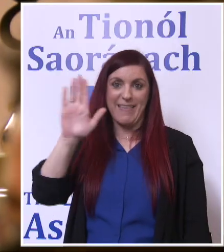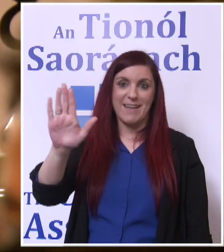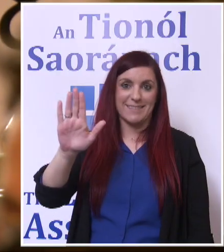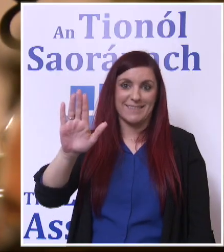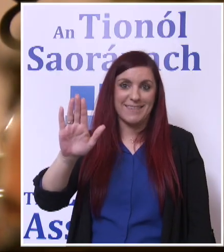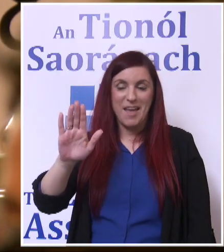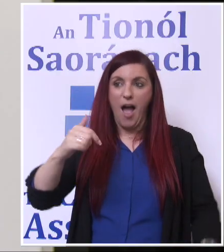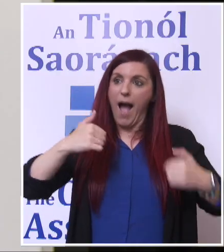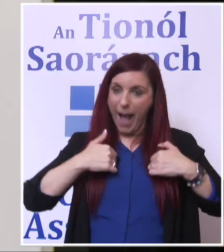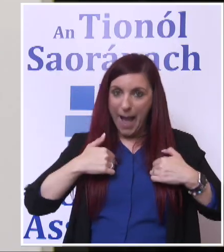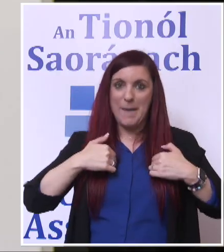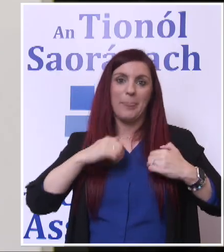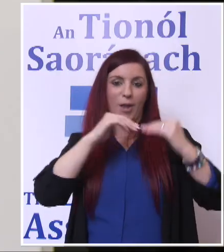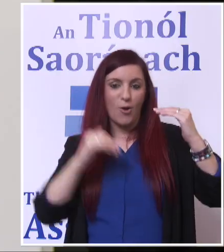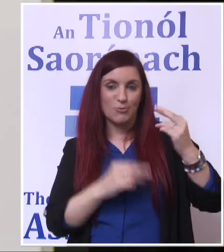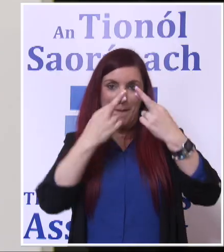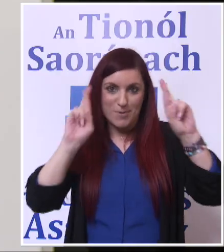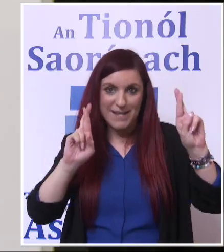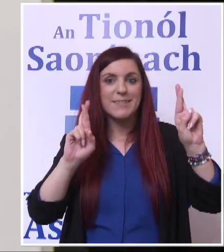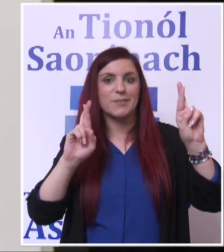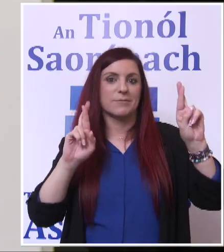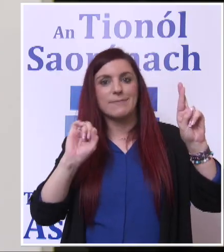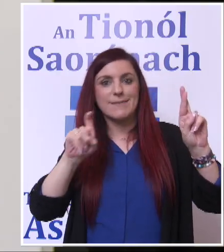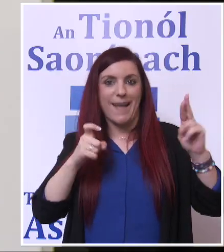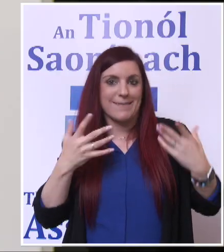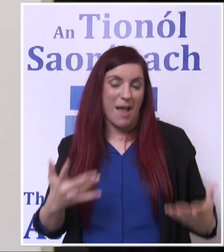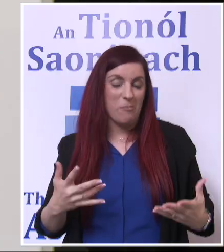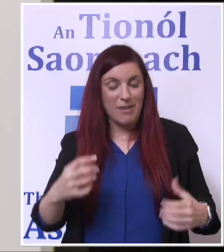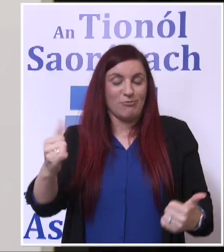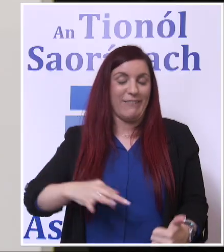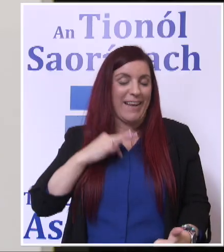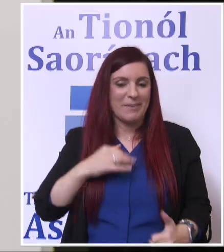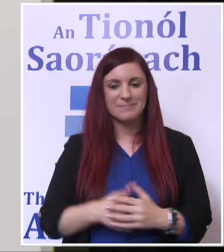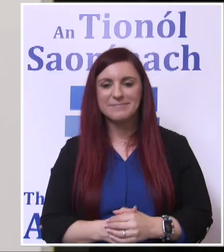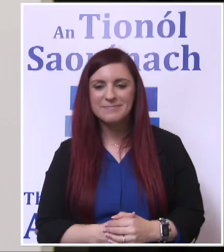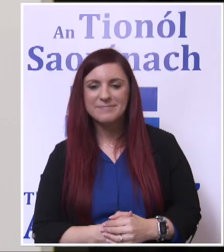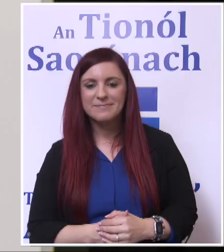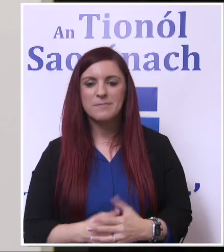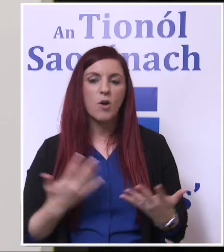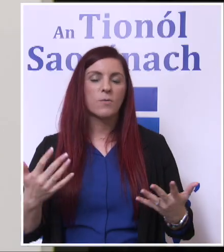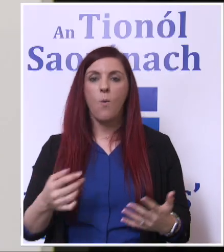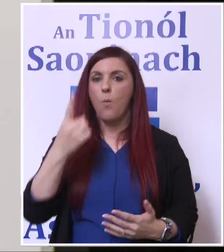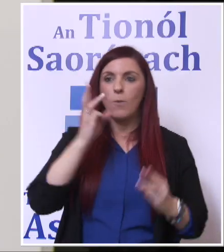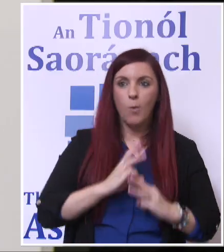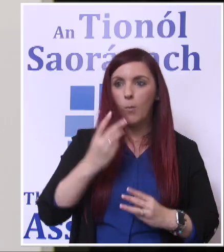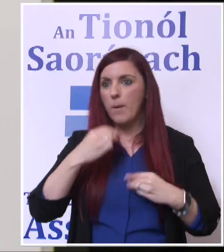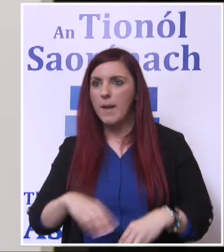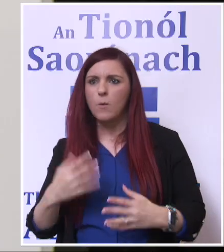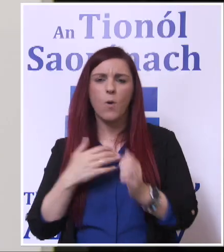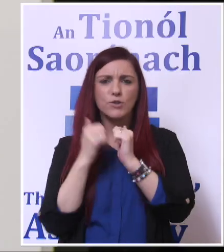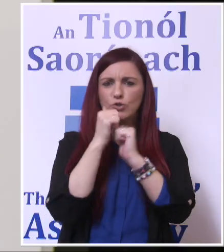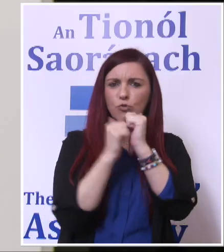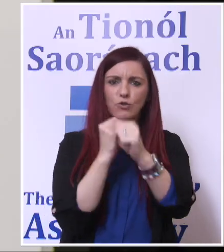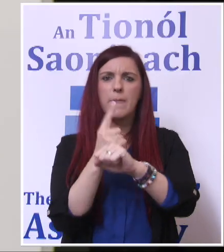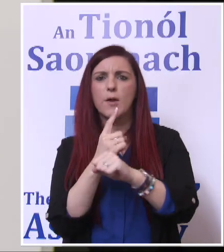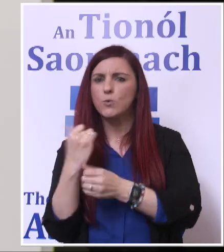group, and more of that. So in order not to have a one-woman band or a one-man band, what support structures would you put in place